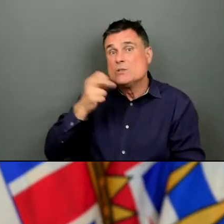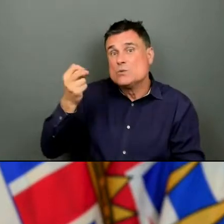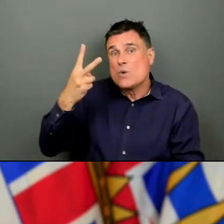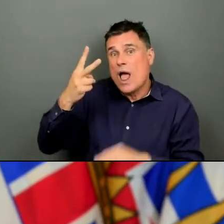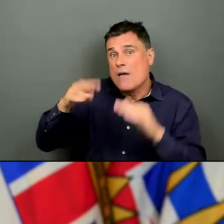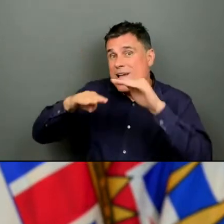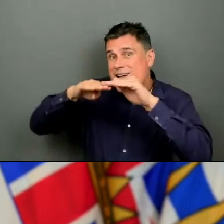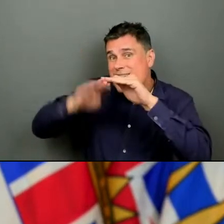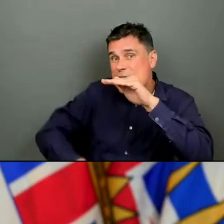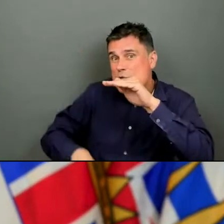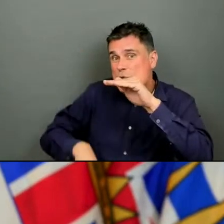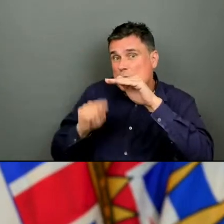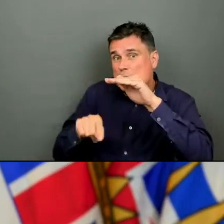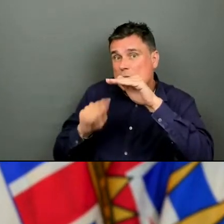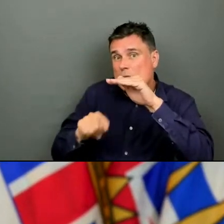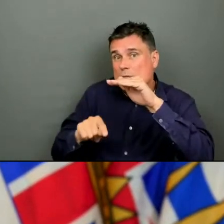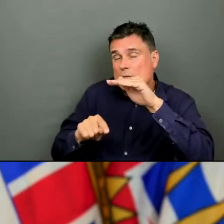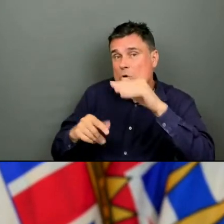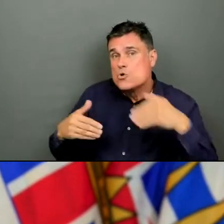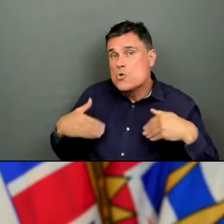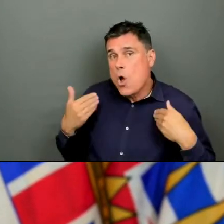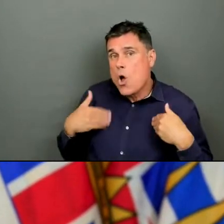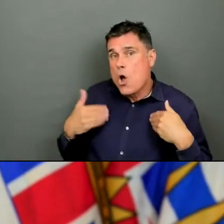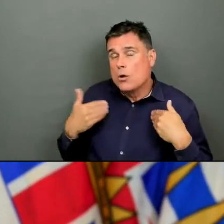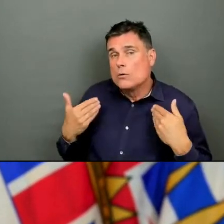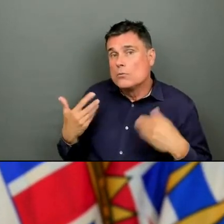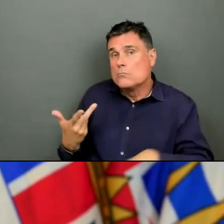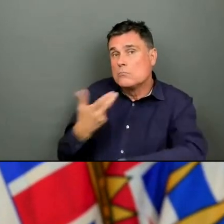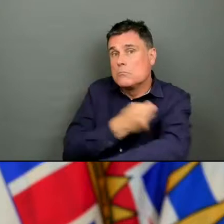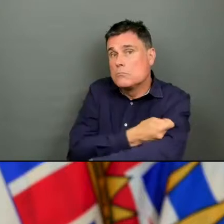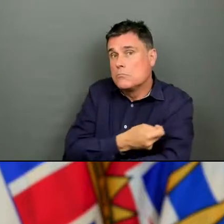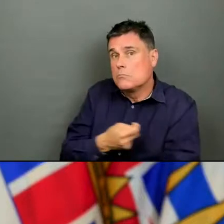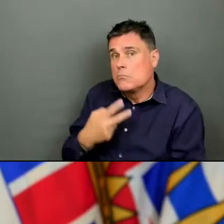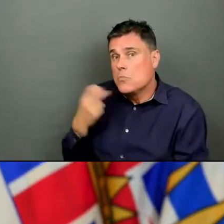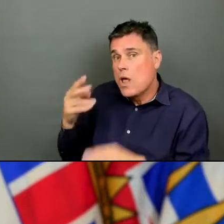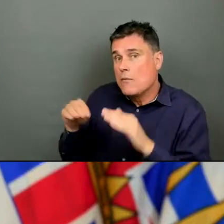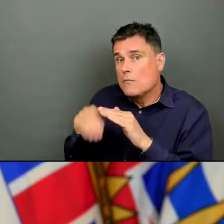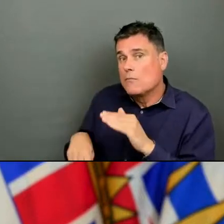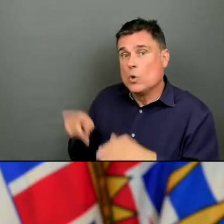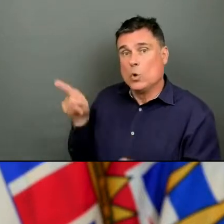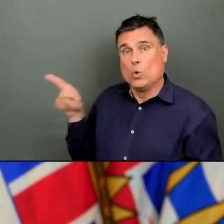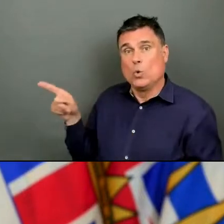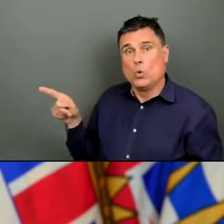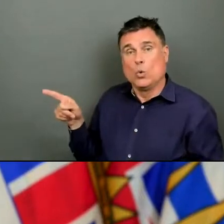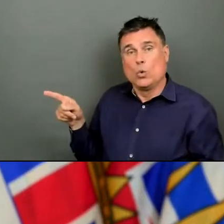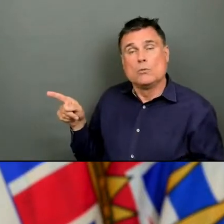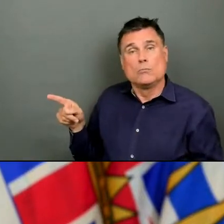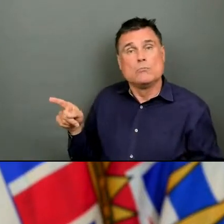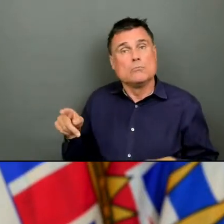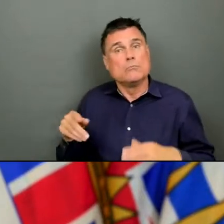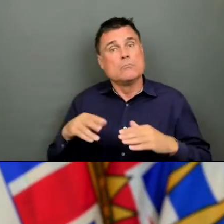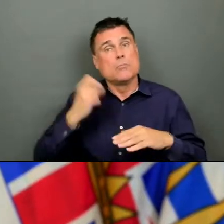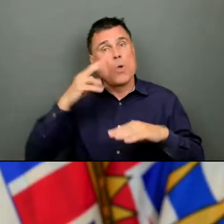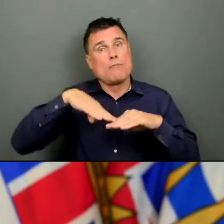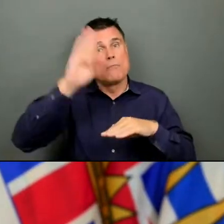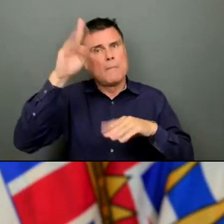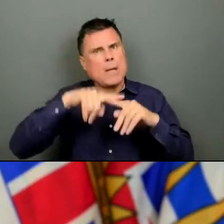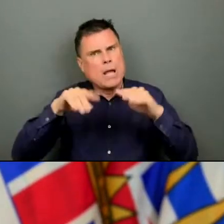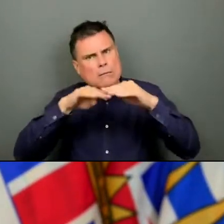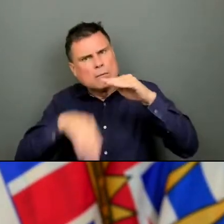that fourth wave happens, they won't be protected, and how can we be so fast to ease restrictions when kids are still at